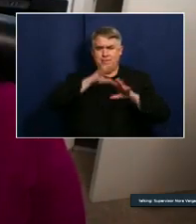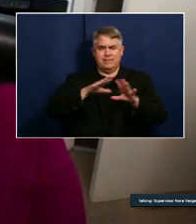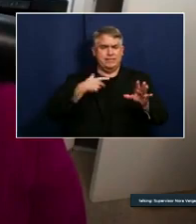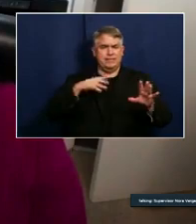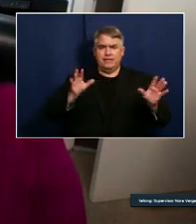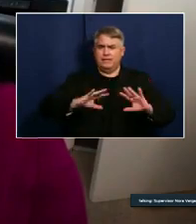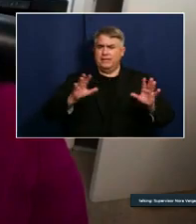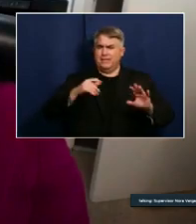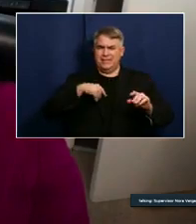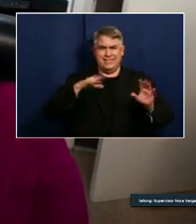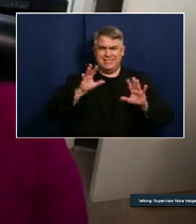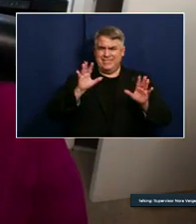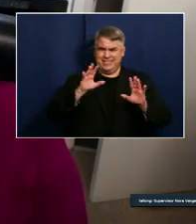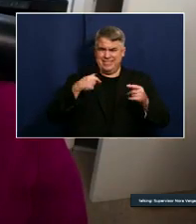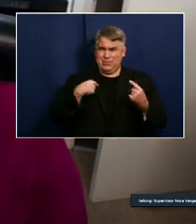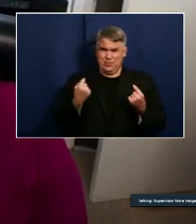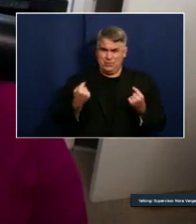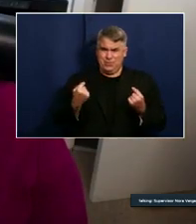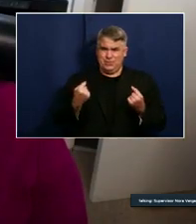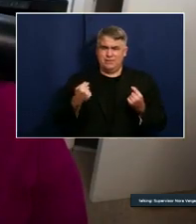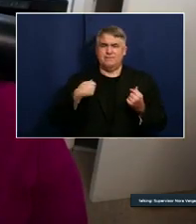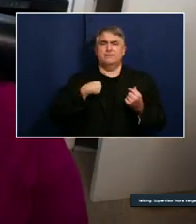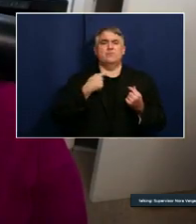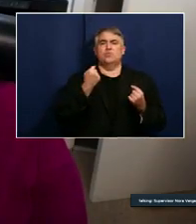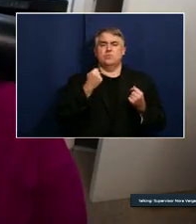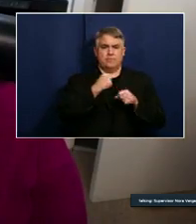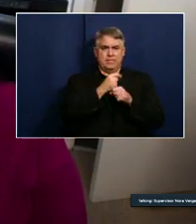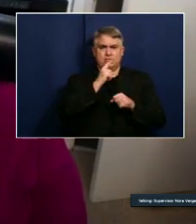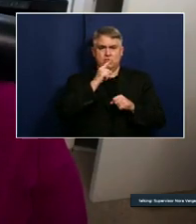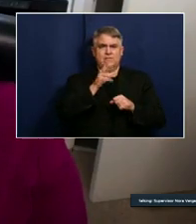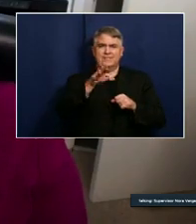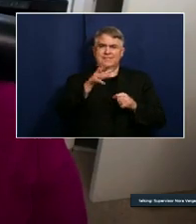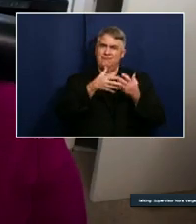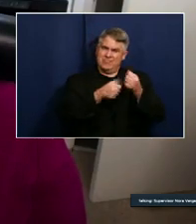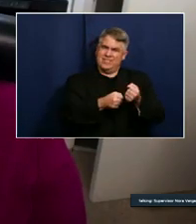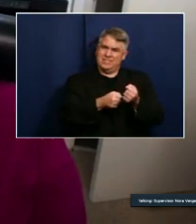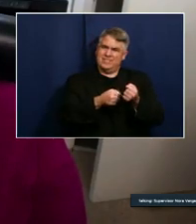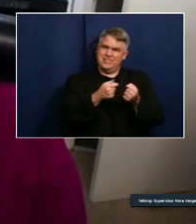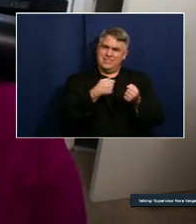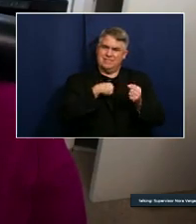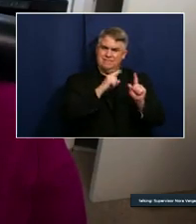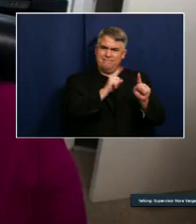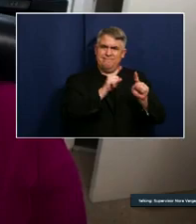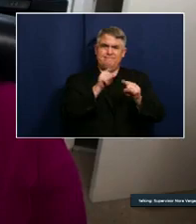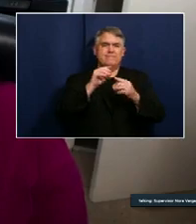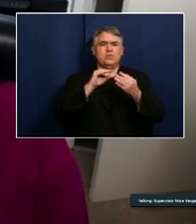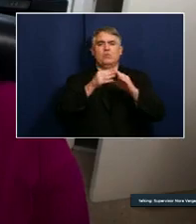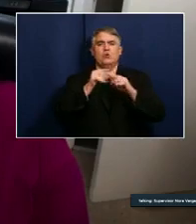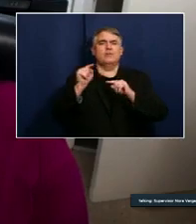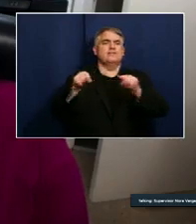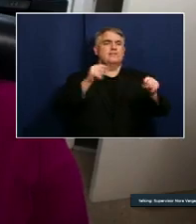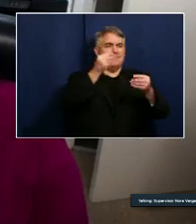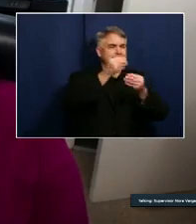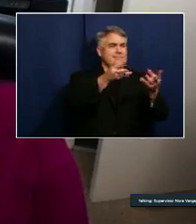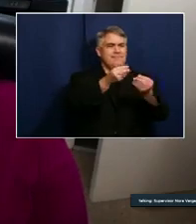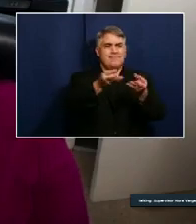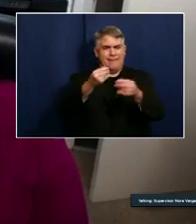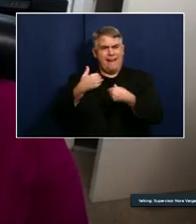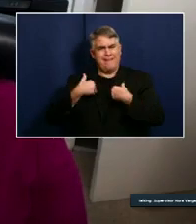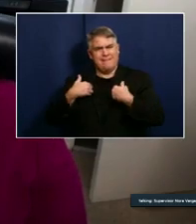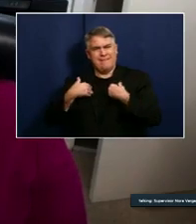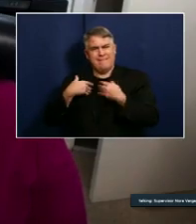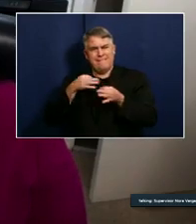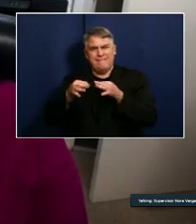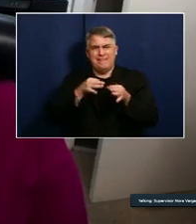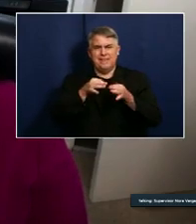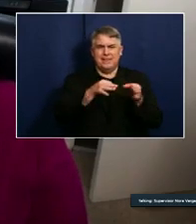trusted messengers that are getting out there to our low-income communities, and also working closely with employees so that people are